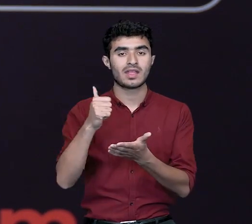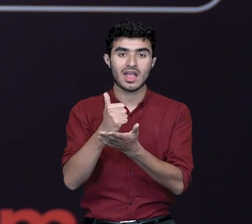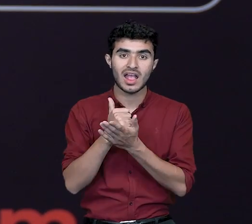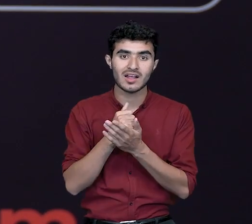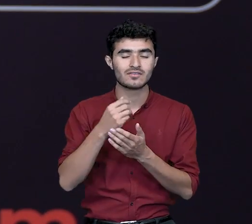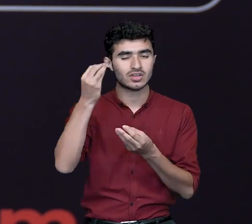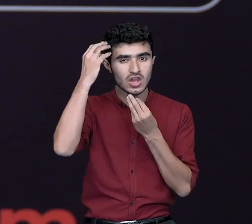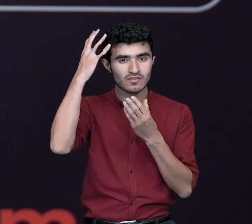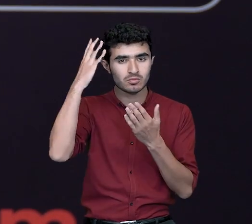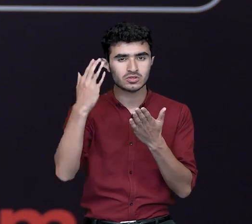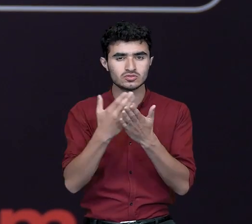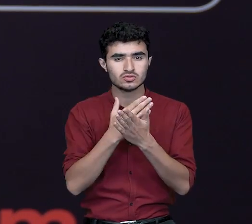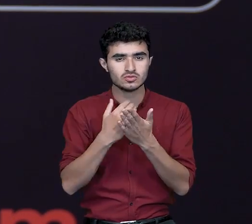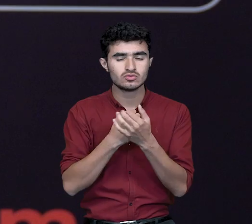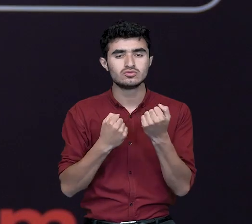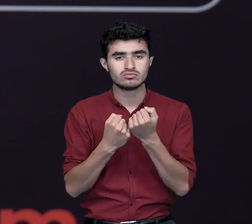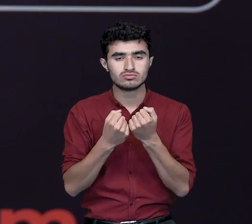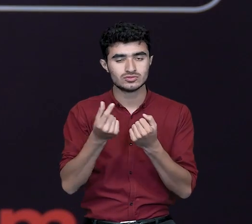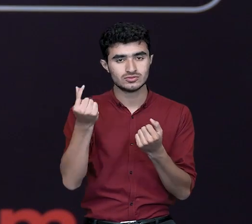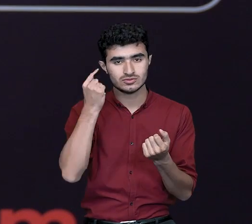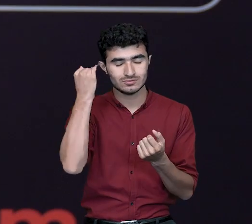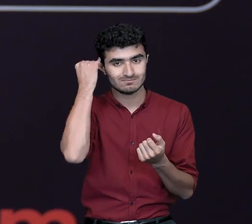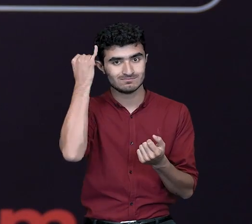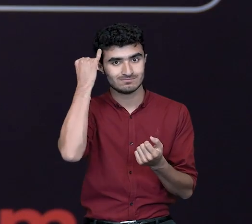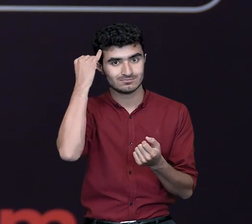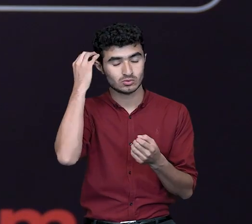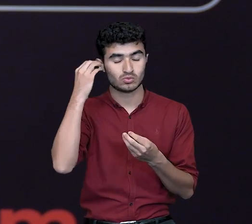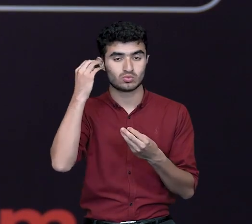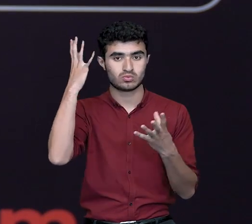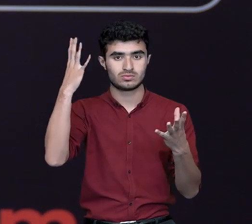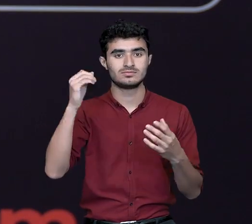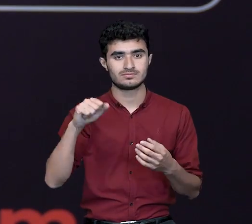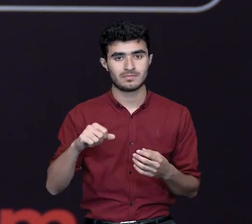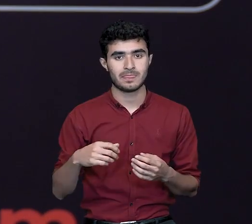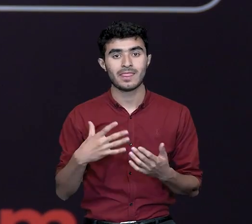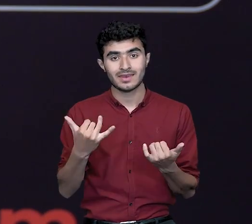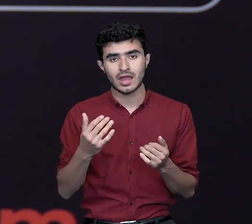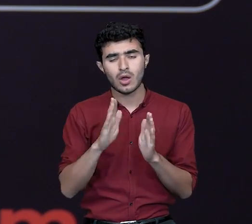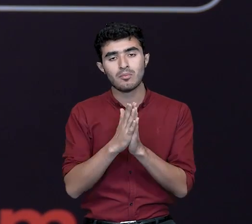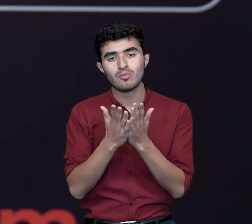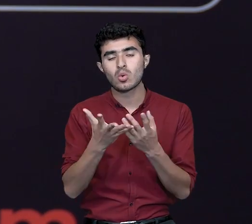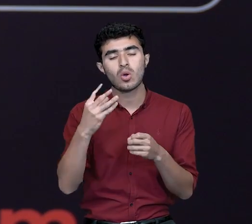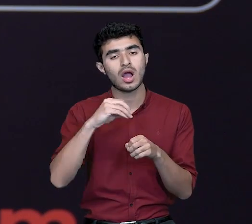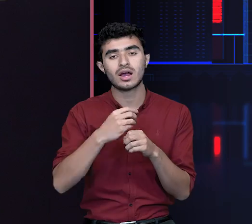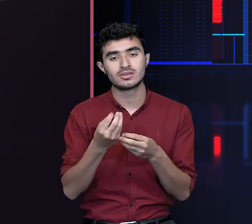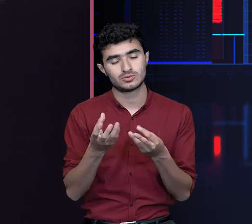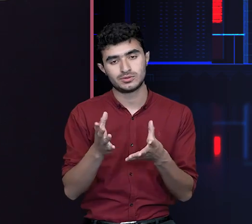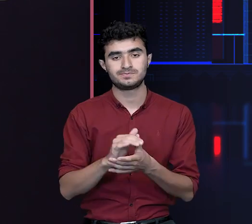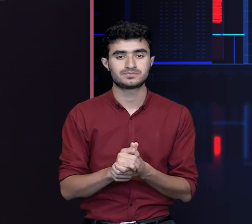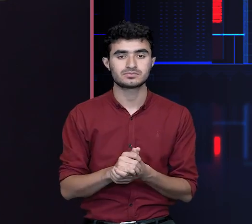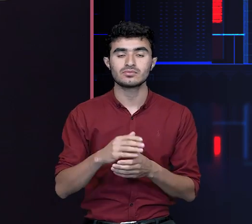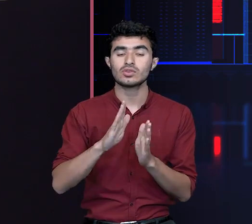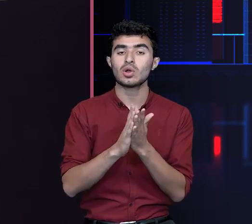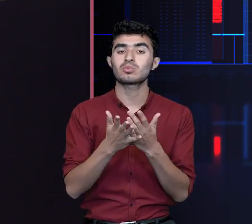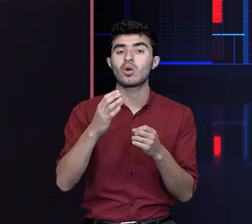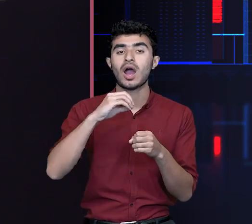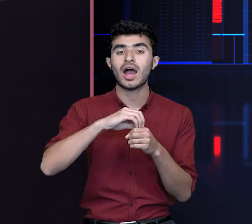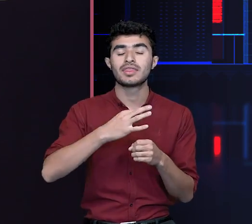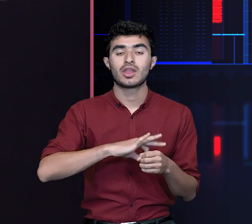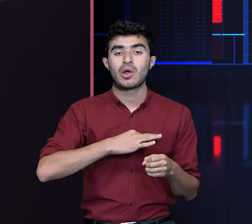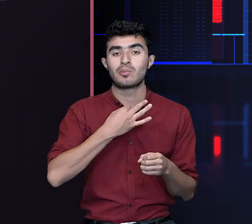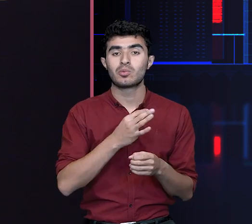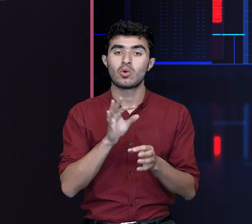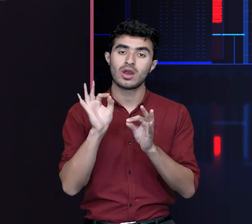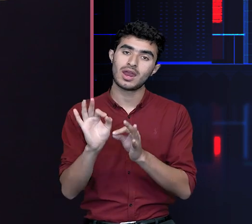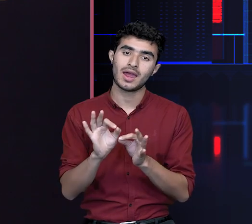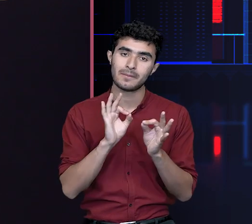vast knowledge with us and cherished our efforts and successes. Now, coming back to the book, it's mainly based on poetry,